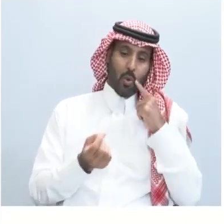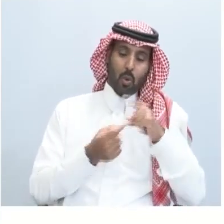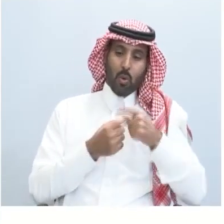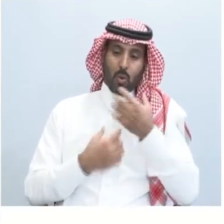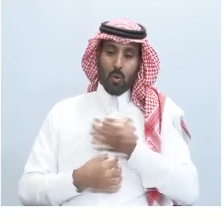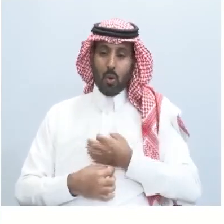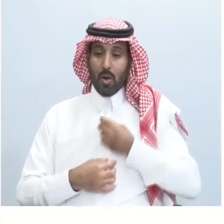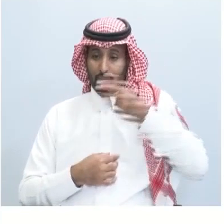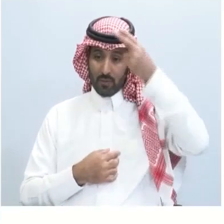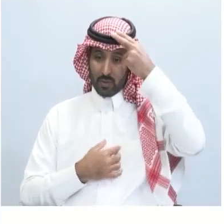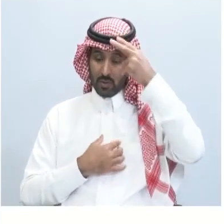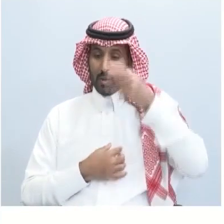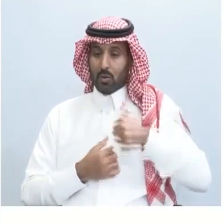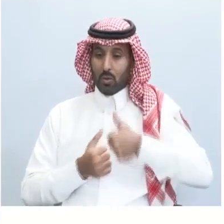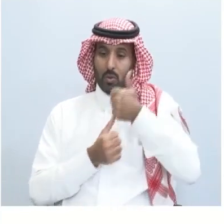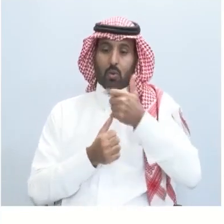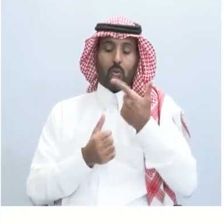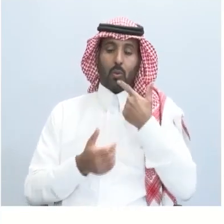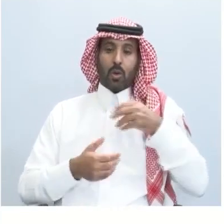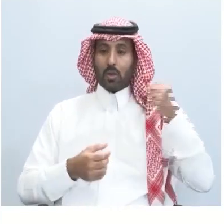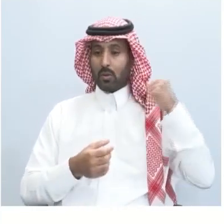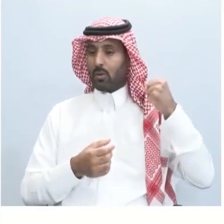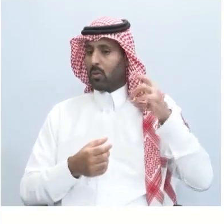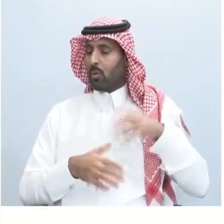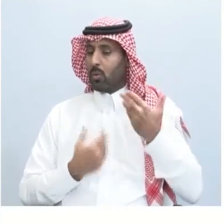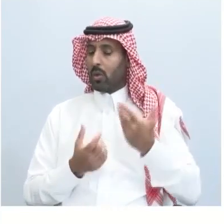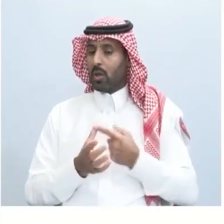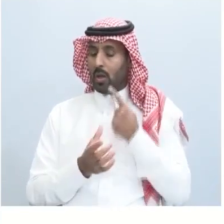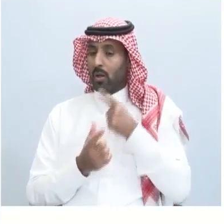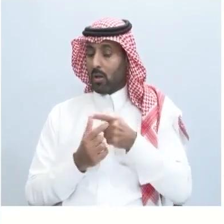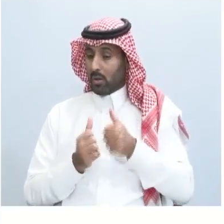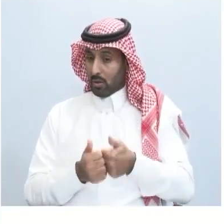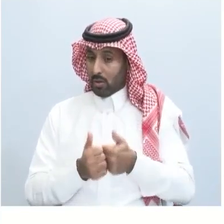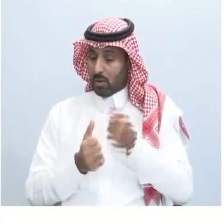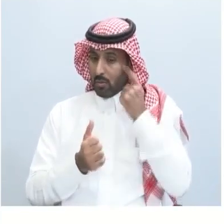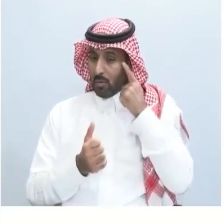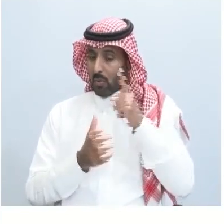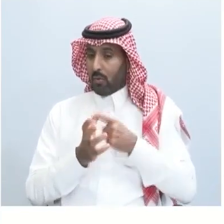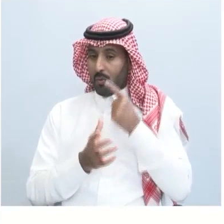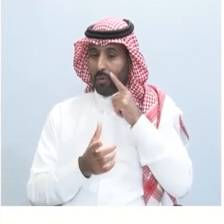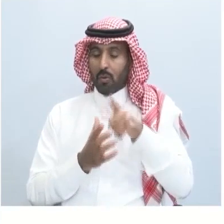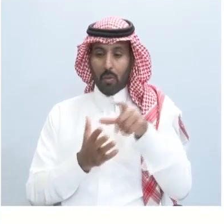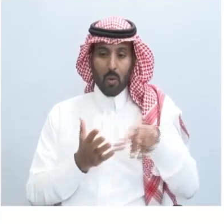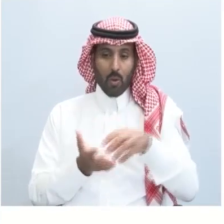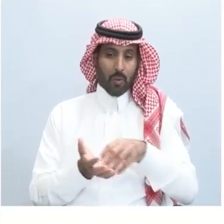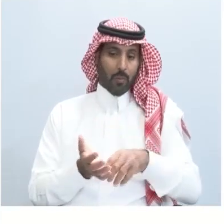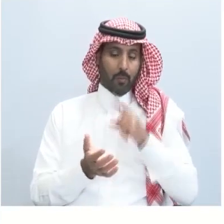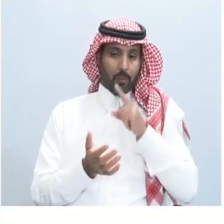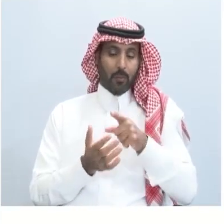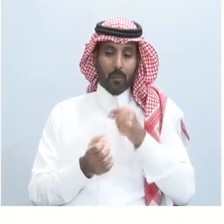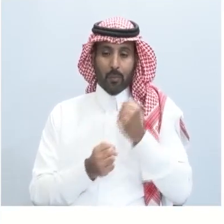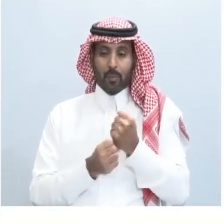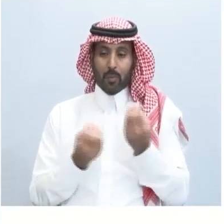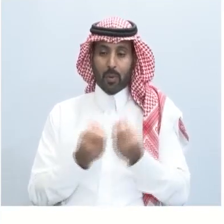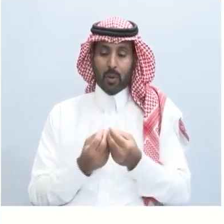medalists from Saudi Arabia. Which sports did you compete in? And are these sports popular in our country? So of course you did this